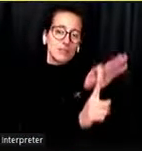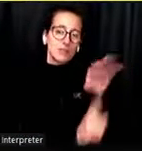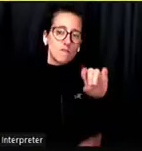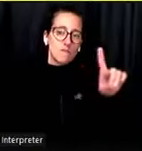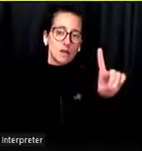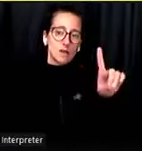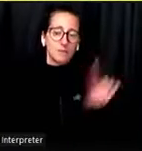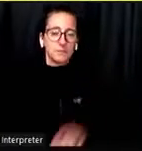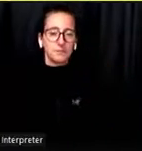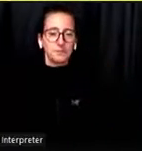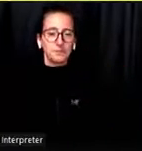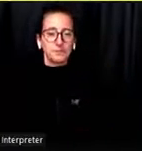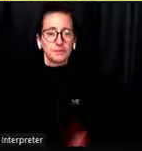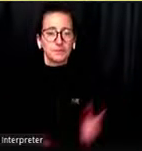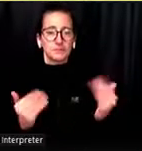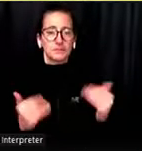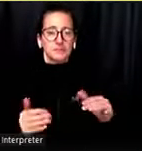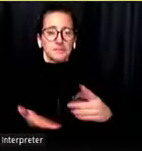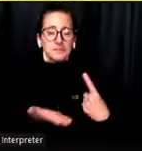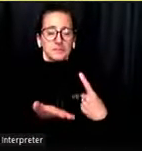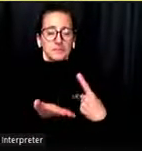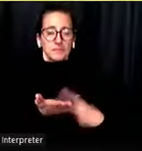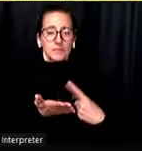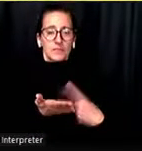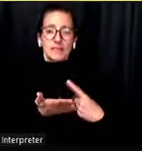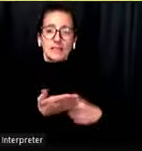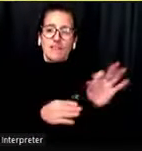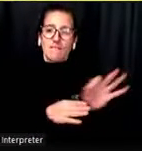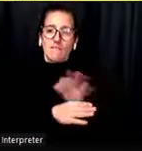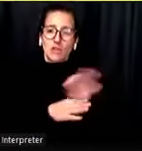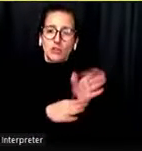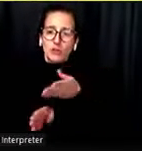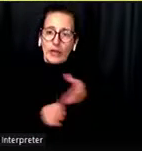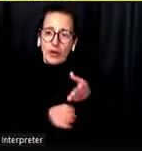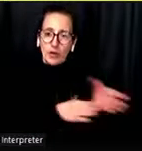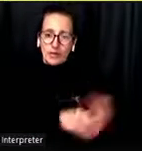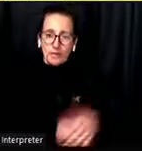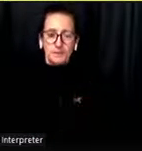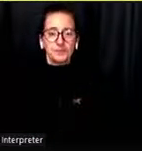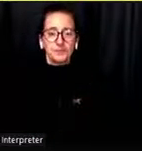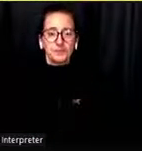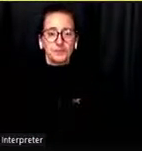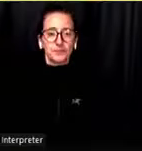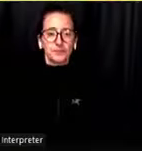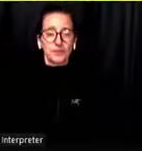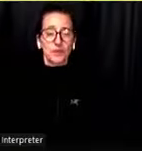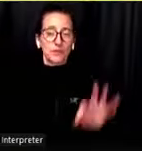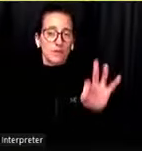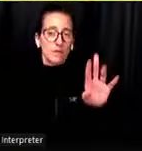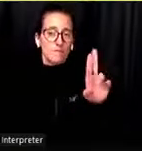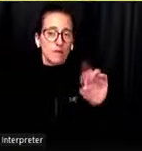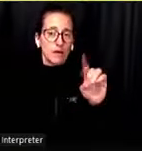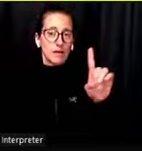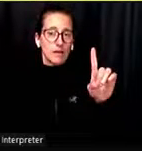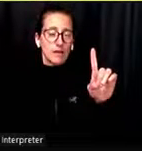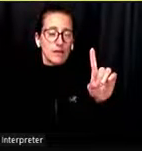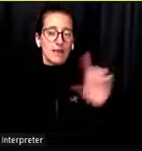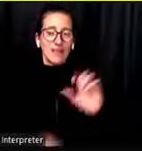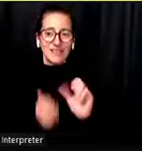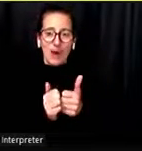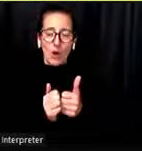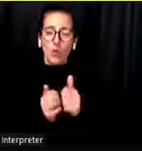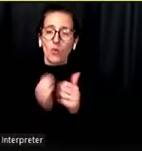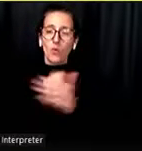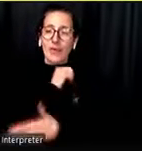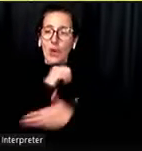And then let's talk a little bit about the functional areas. So the fund is one way for the county to allocate our resources and